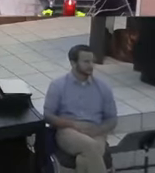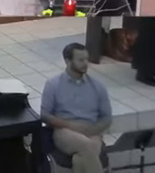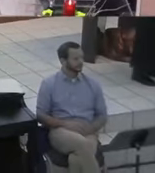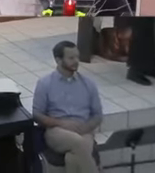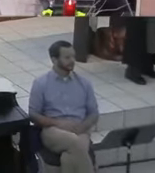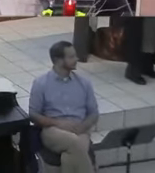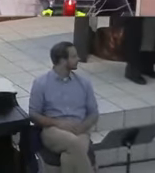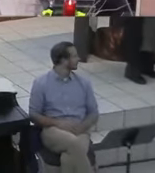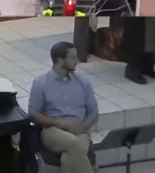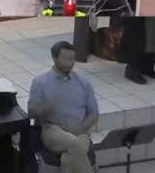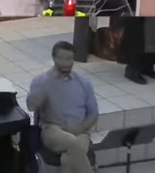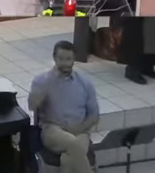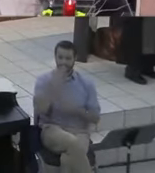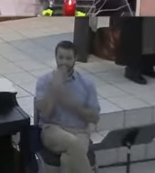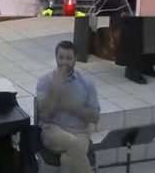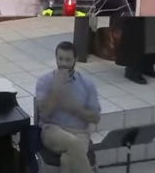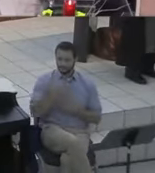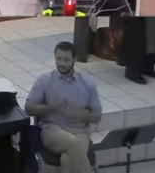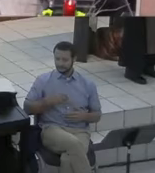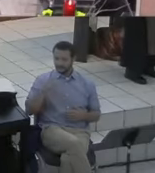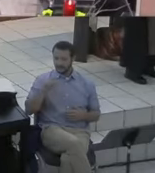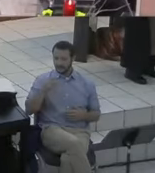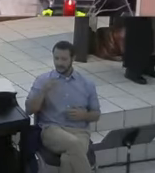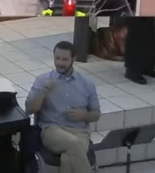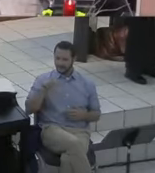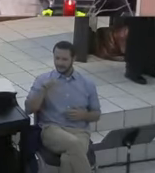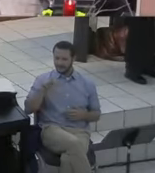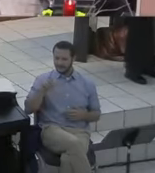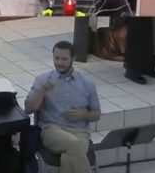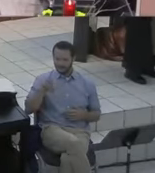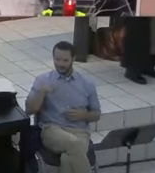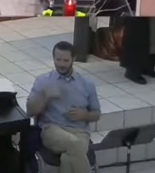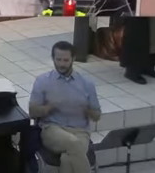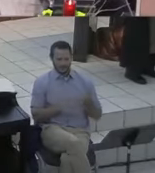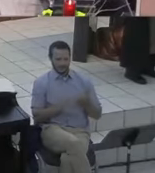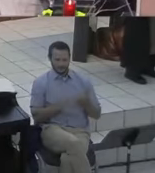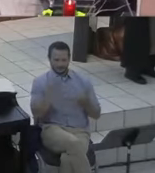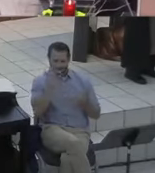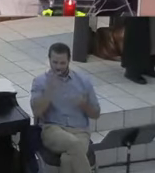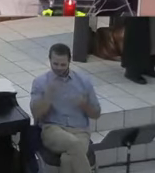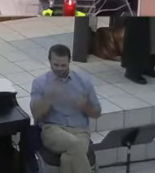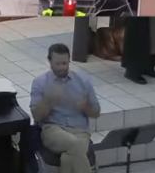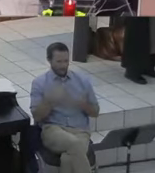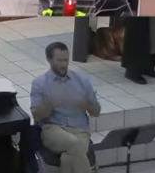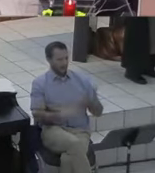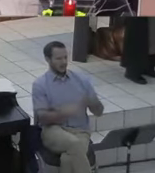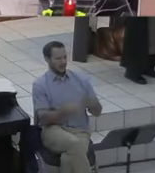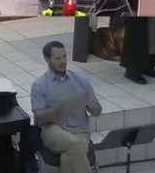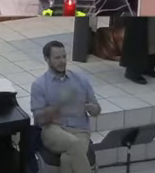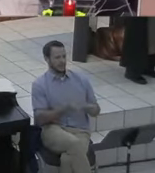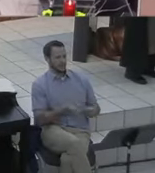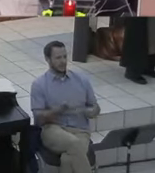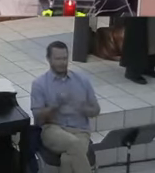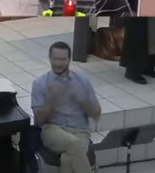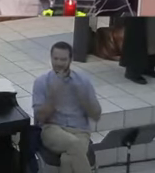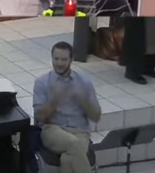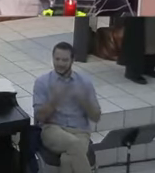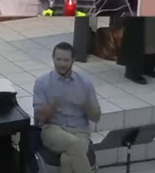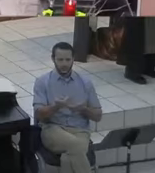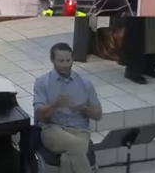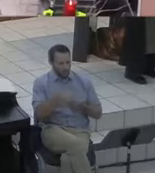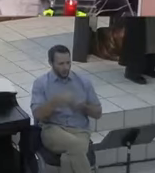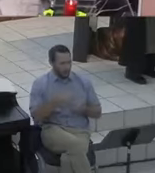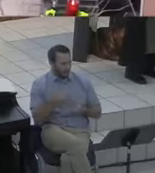Good morning. My name is Kathy Alexander. I'm the associate pastor, and I too would like to add my voice of welcome. Thank you so much for joining